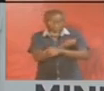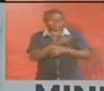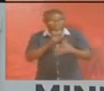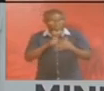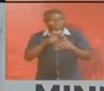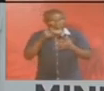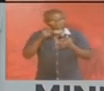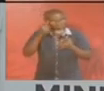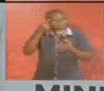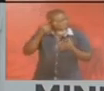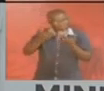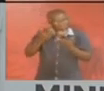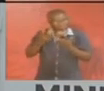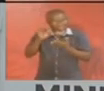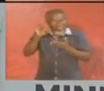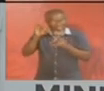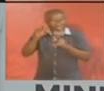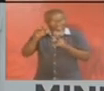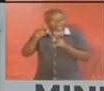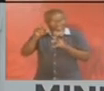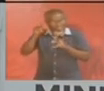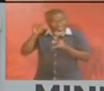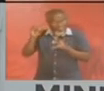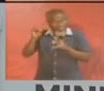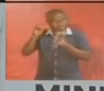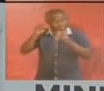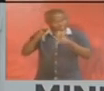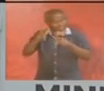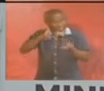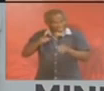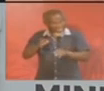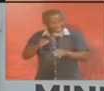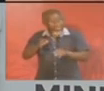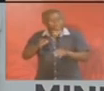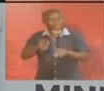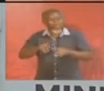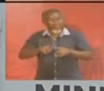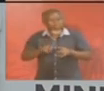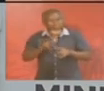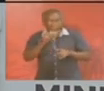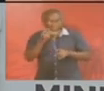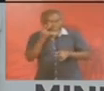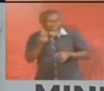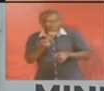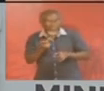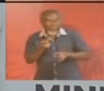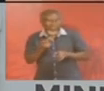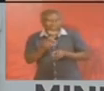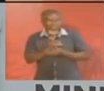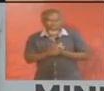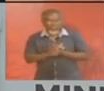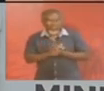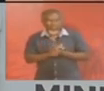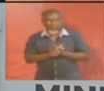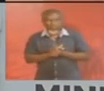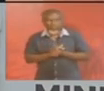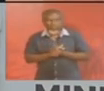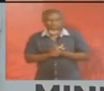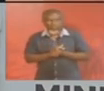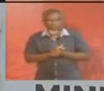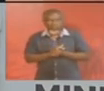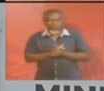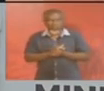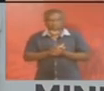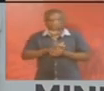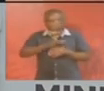of course, we know that it doesn't go beyond that in terms of its prevalence. But every territory has its sovereign